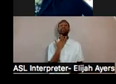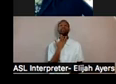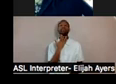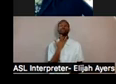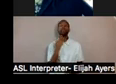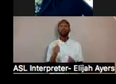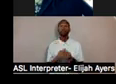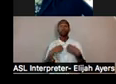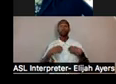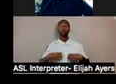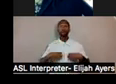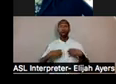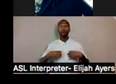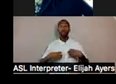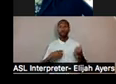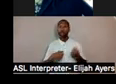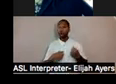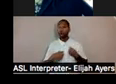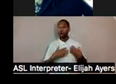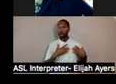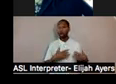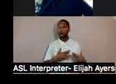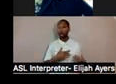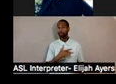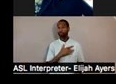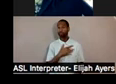with your lungs and your heart space,